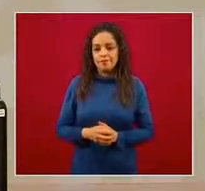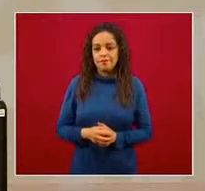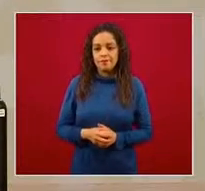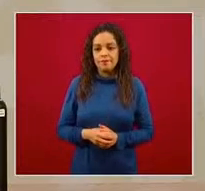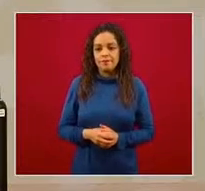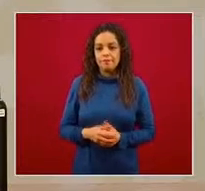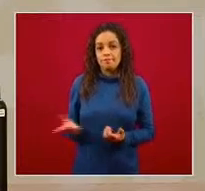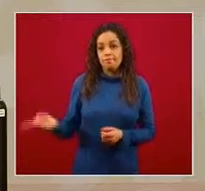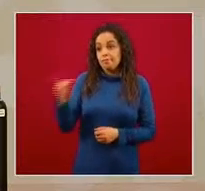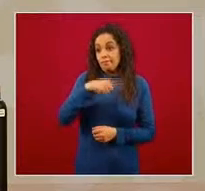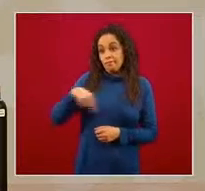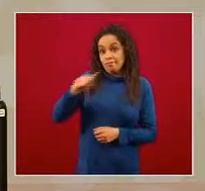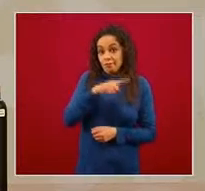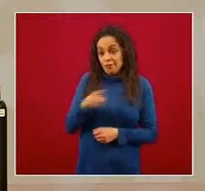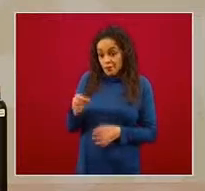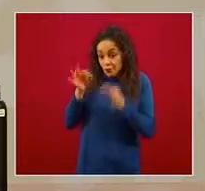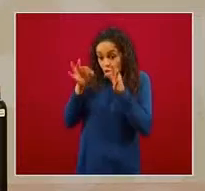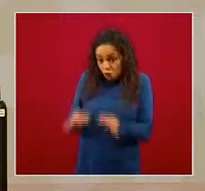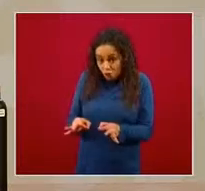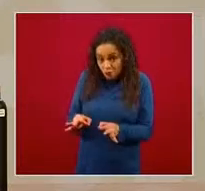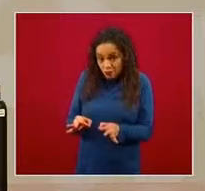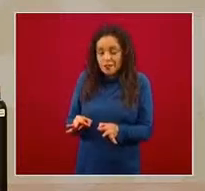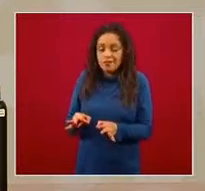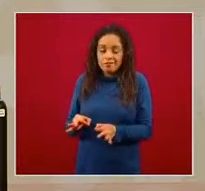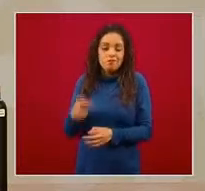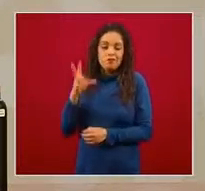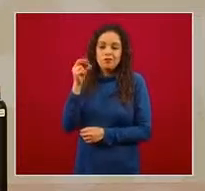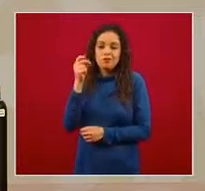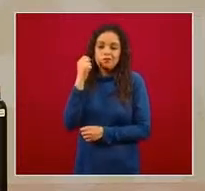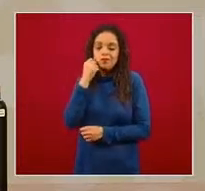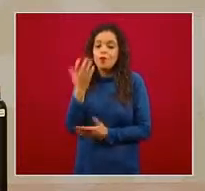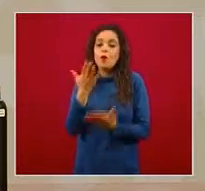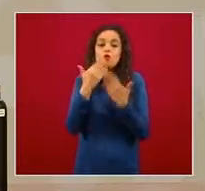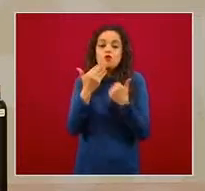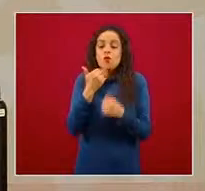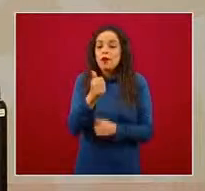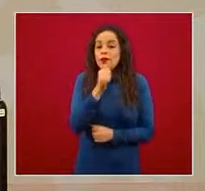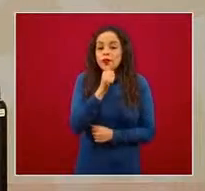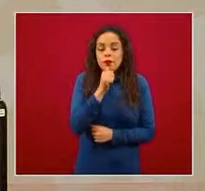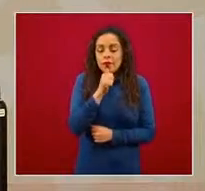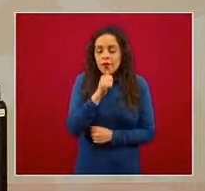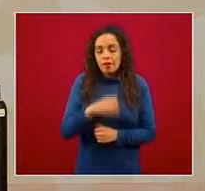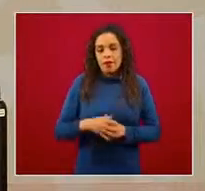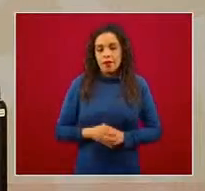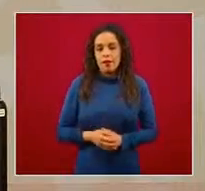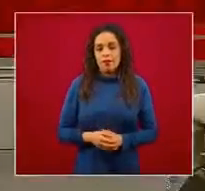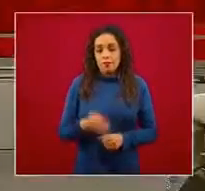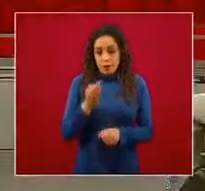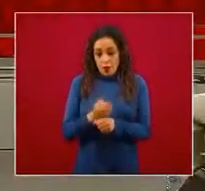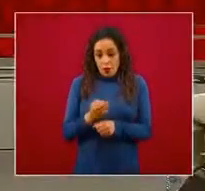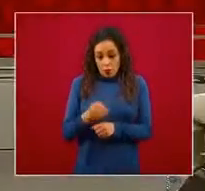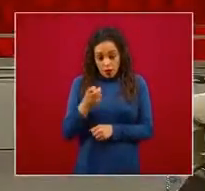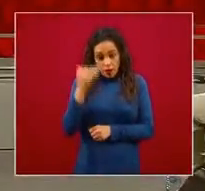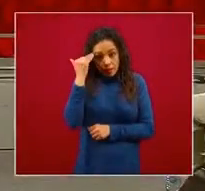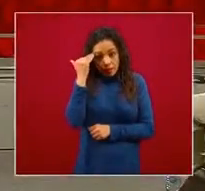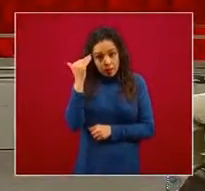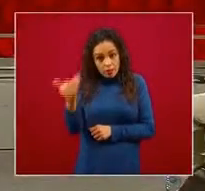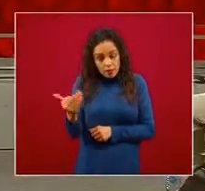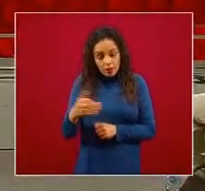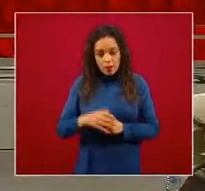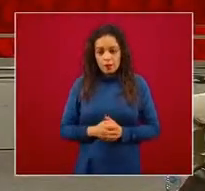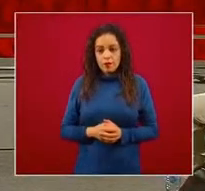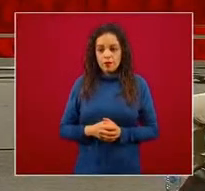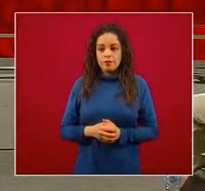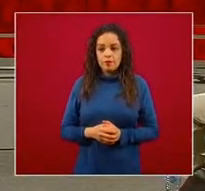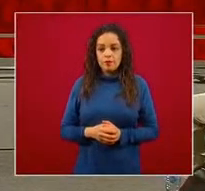true, although it's very legitimate to think that way. Now, on other occasions, we have thought, and it's